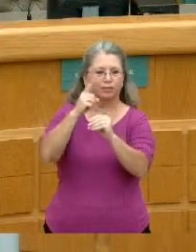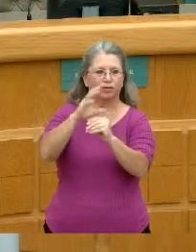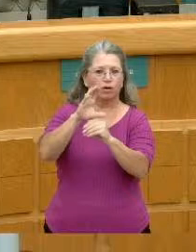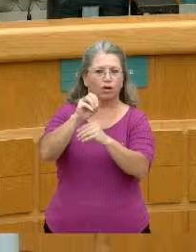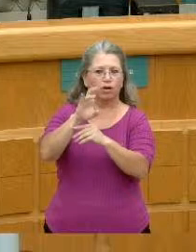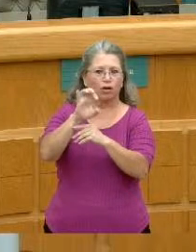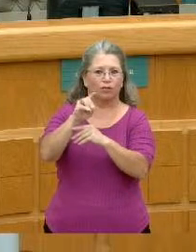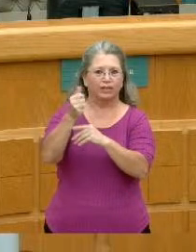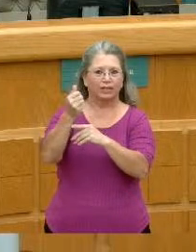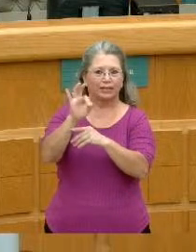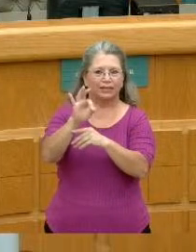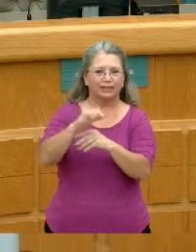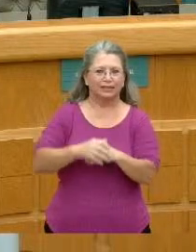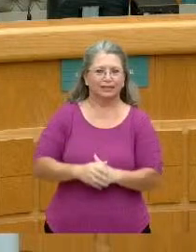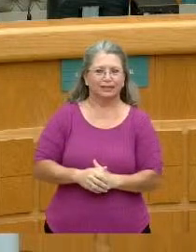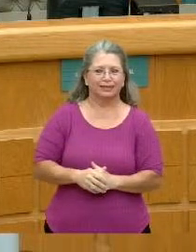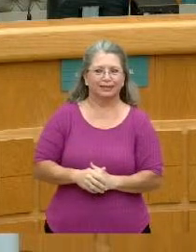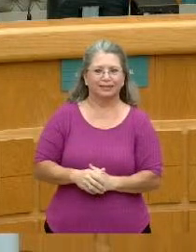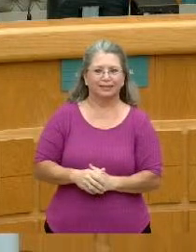COVID-19.